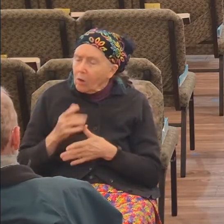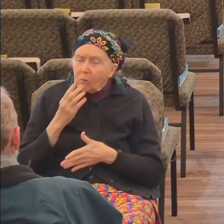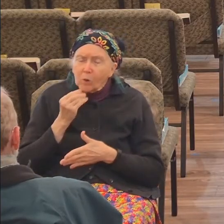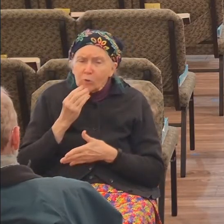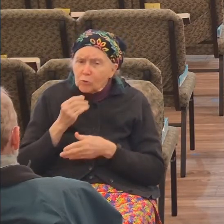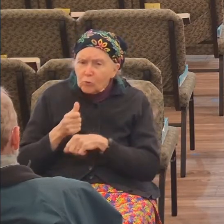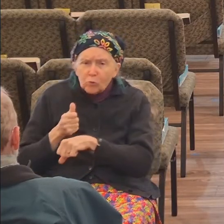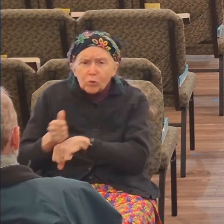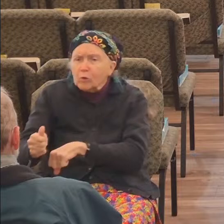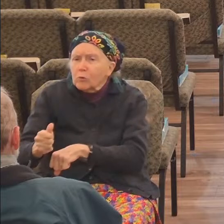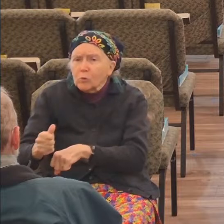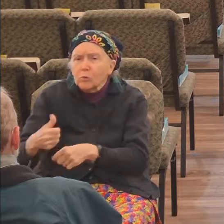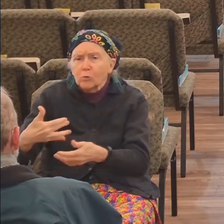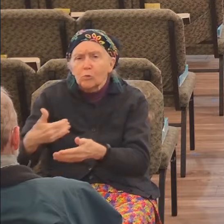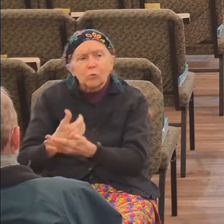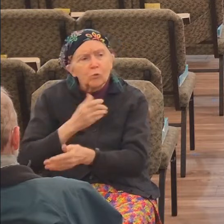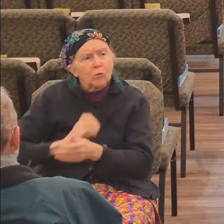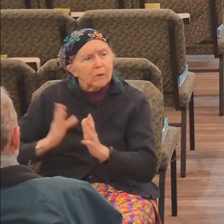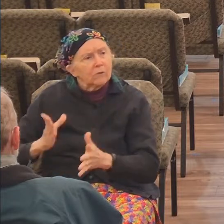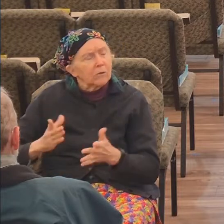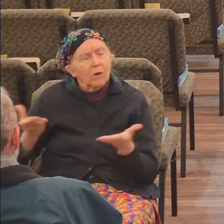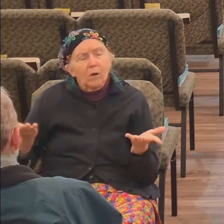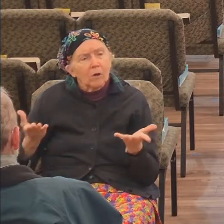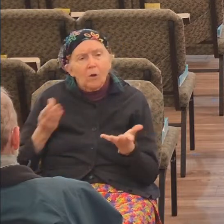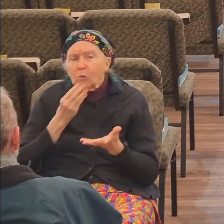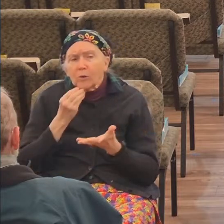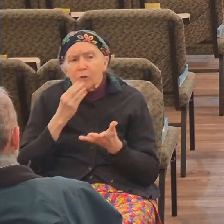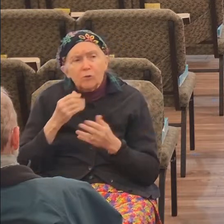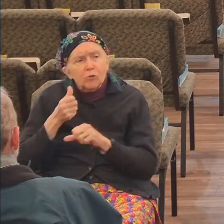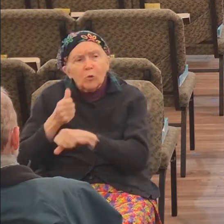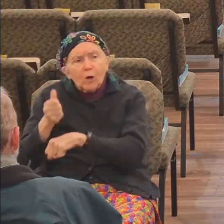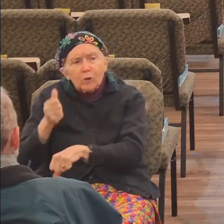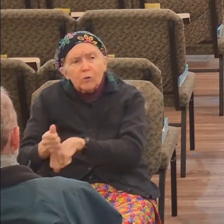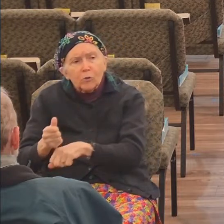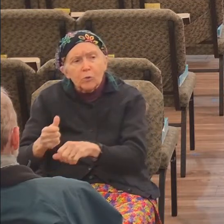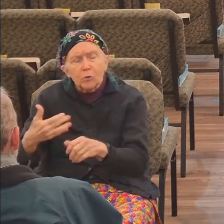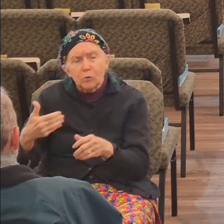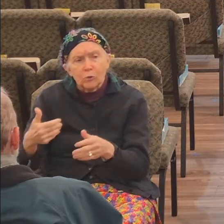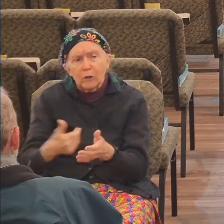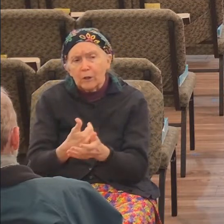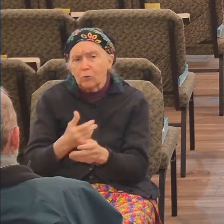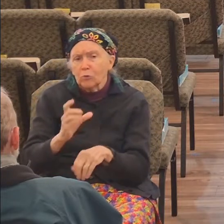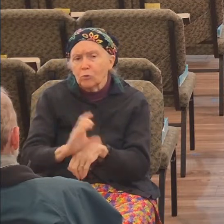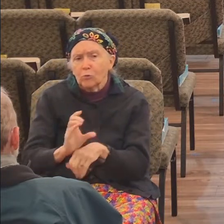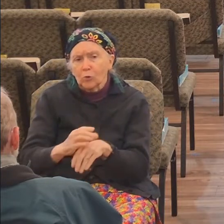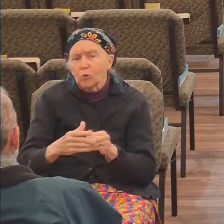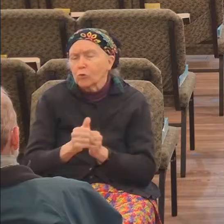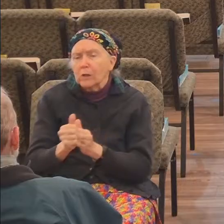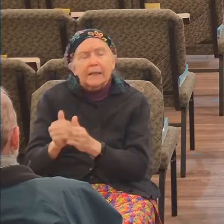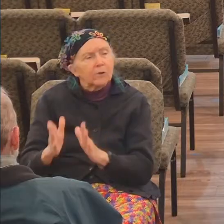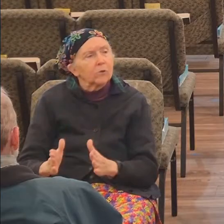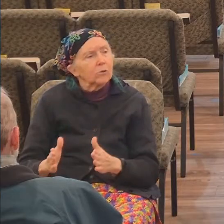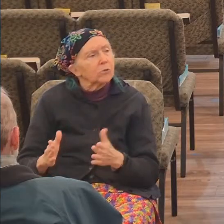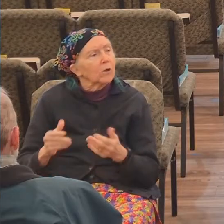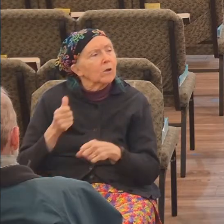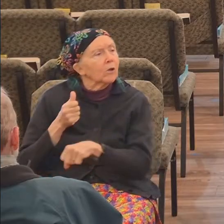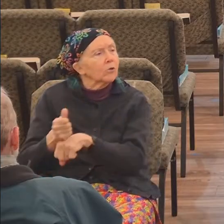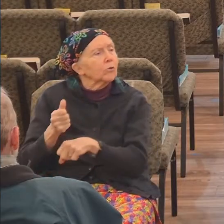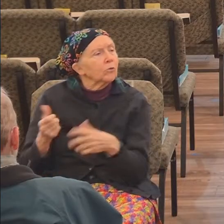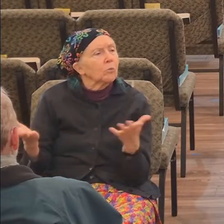accusation? That the Jews leveled against these church leaders.